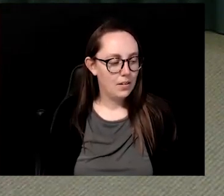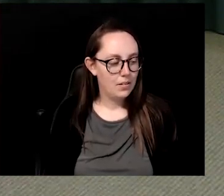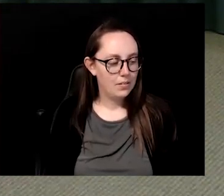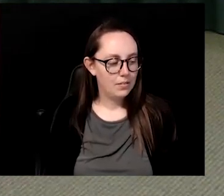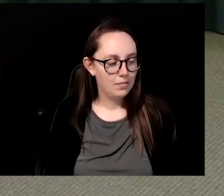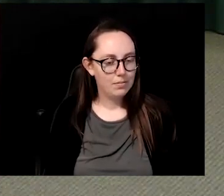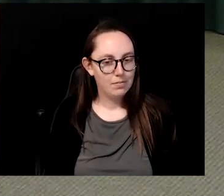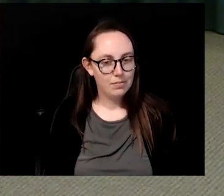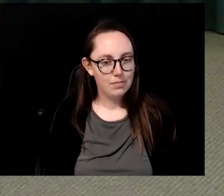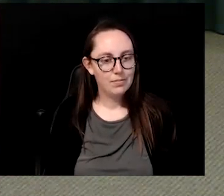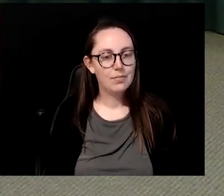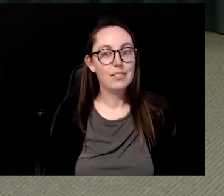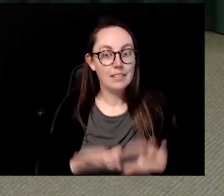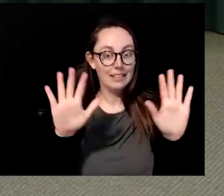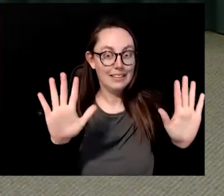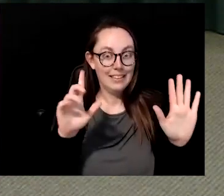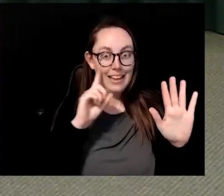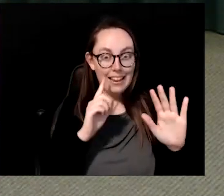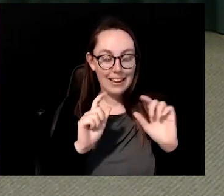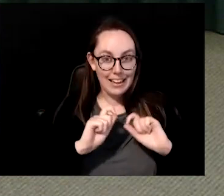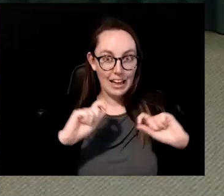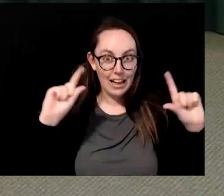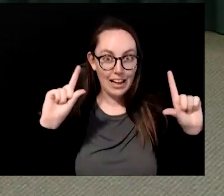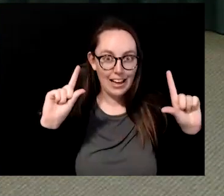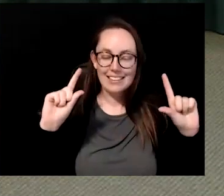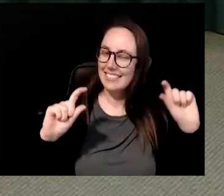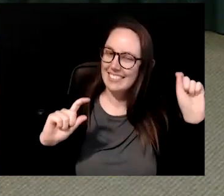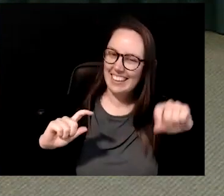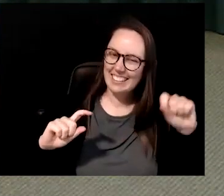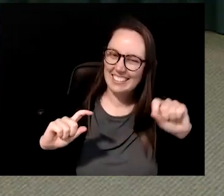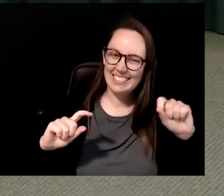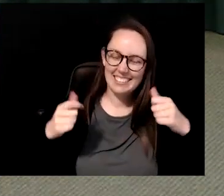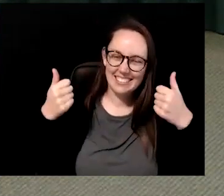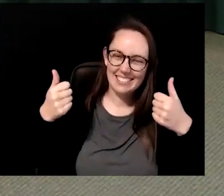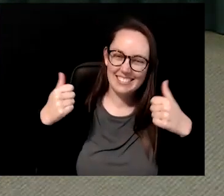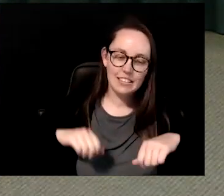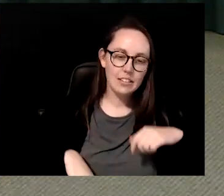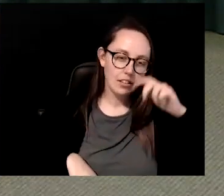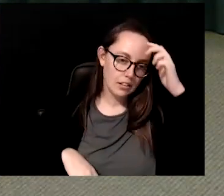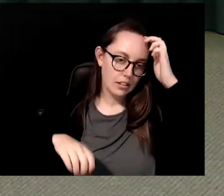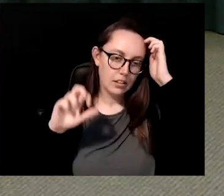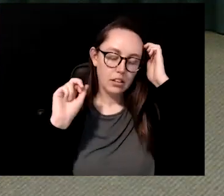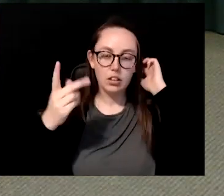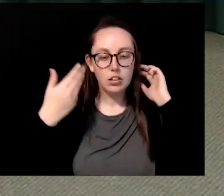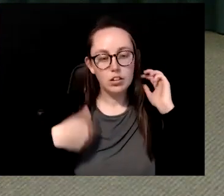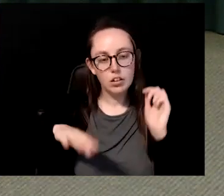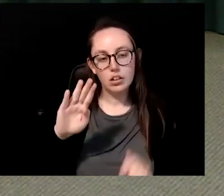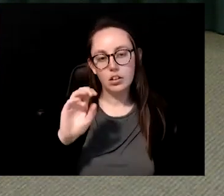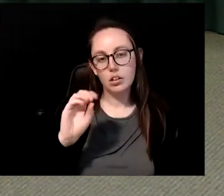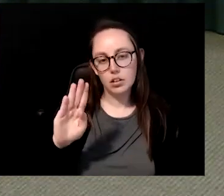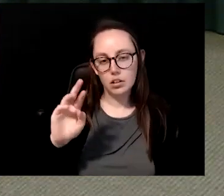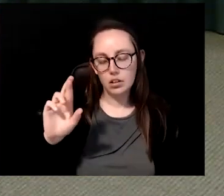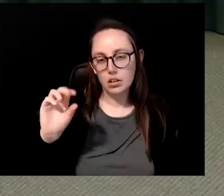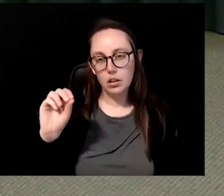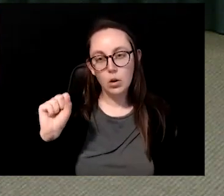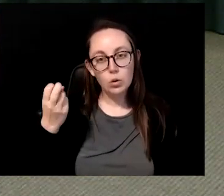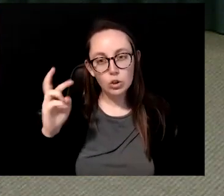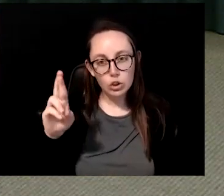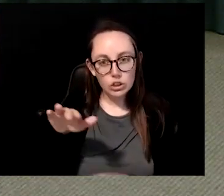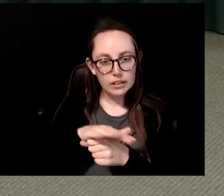and I believe now I'm here yes we can hear you you can hear me so walzer and I am doing three